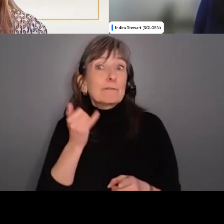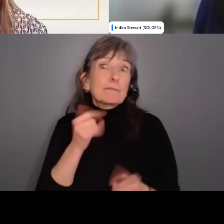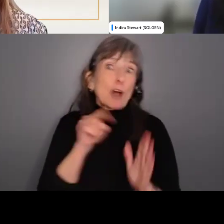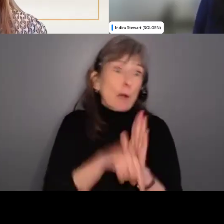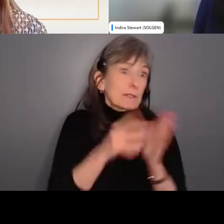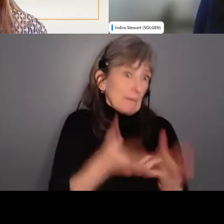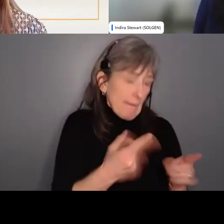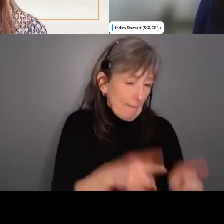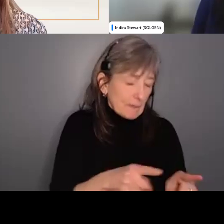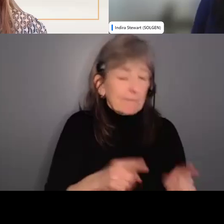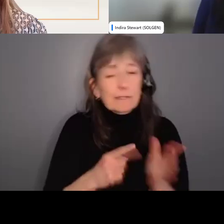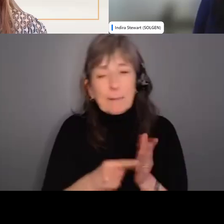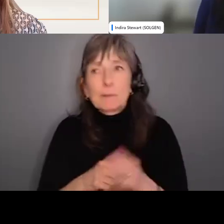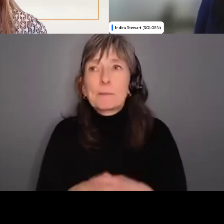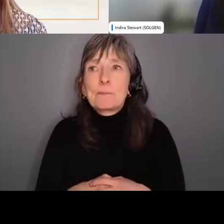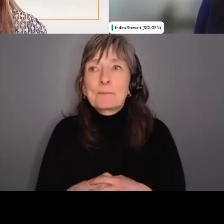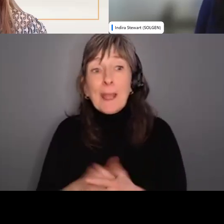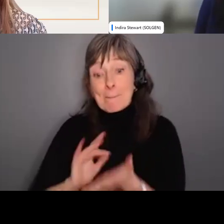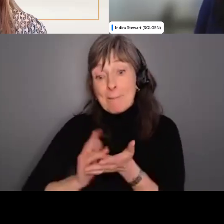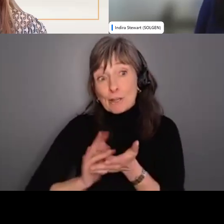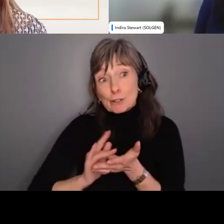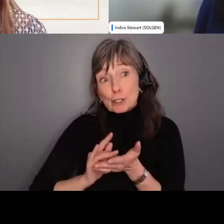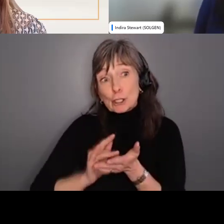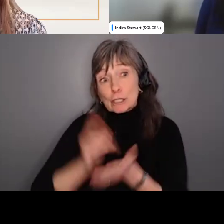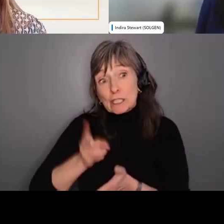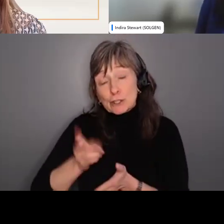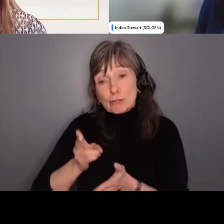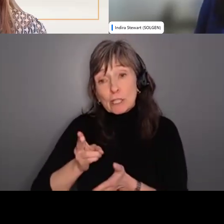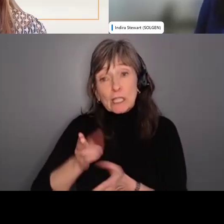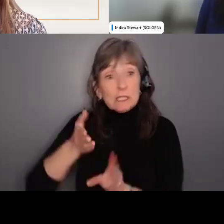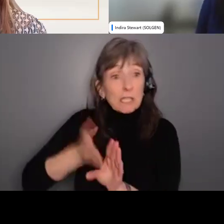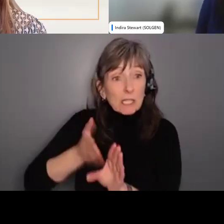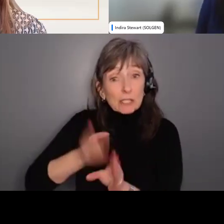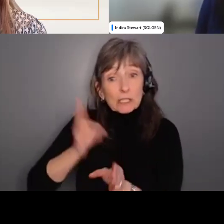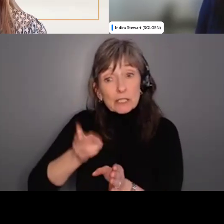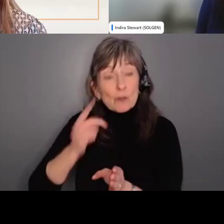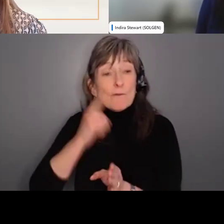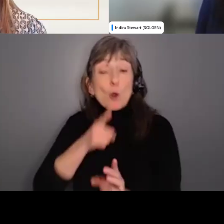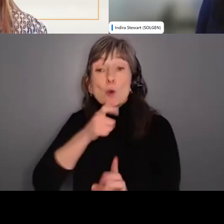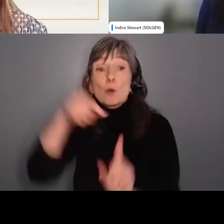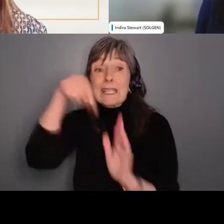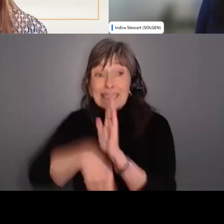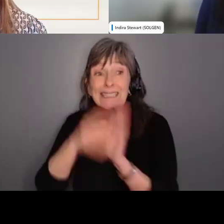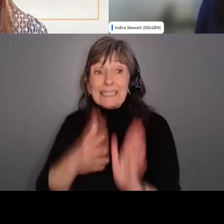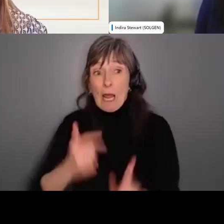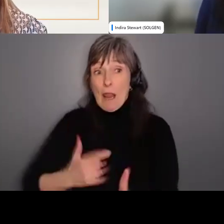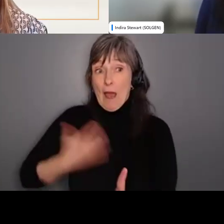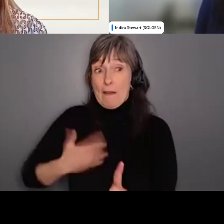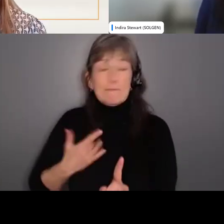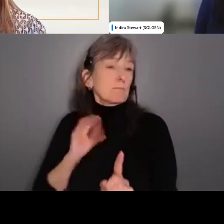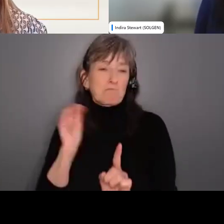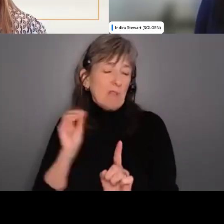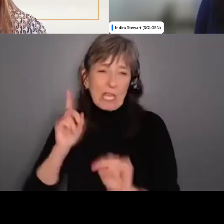the medical records or psychiatric records of the perpetrator, the living I have no